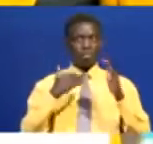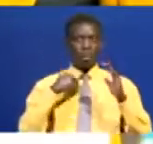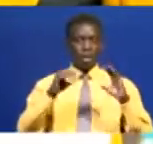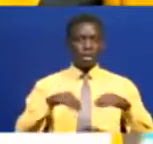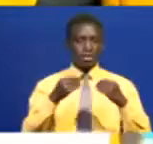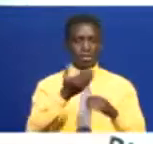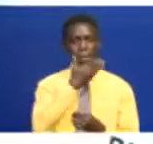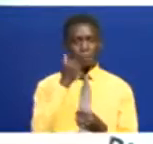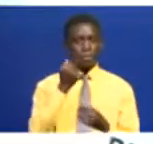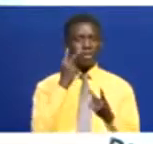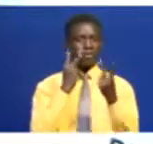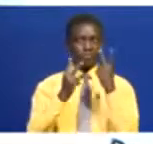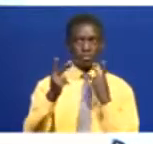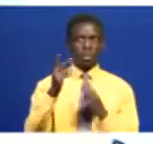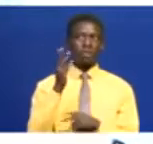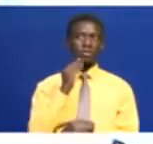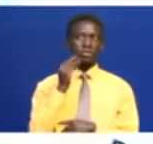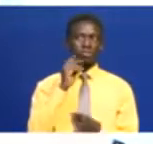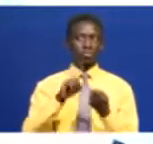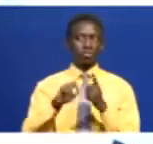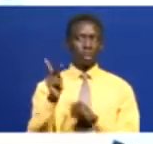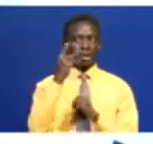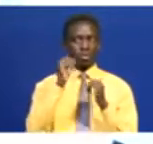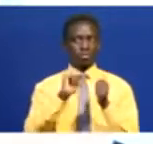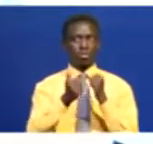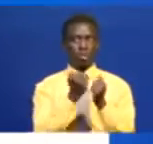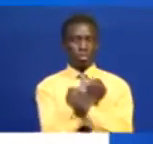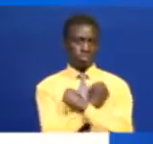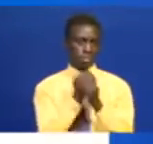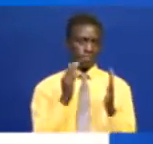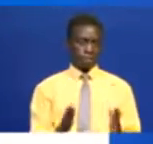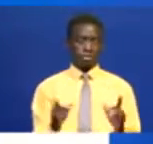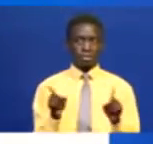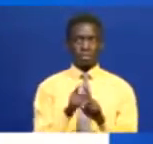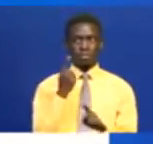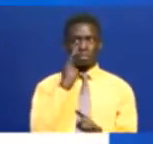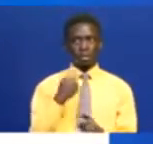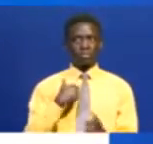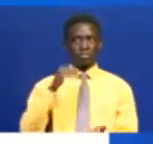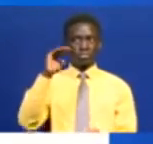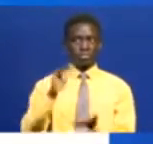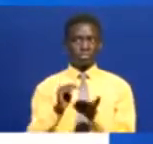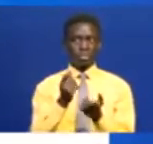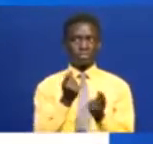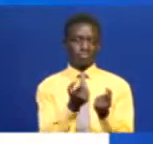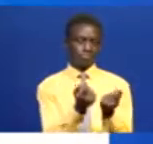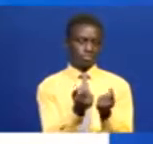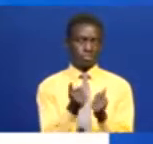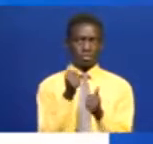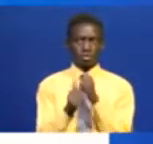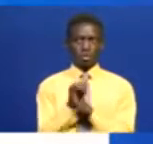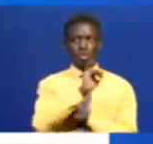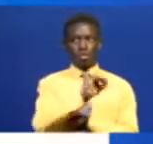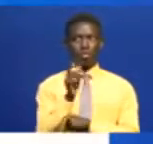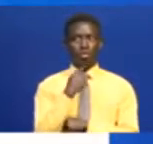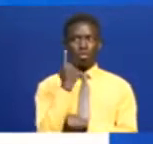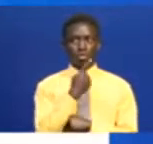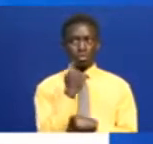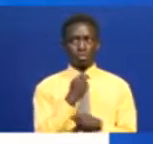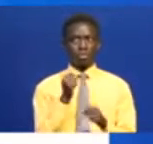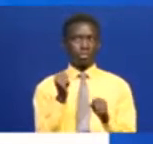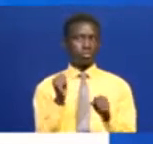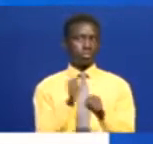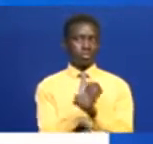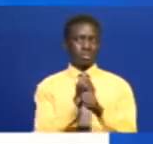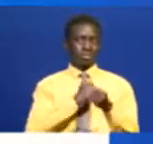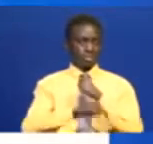viewing experiences to Kenyan sports lovers. Kama ilikuwa kwa mapungufu machache ambayo wao hawakuweza kutekeleza vizuri